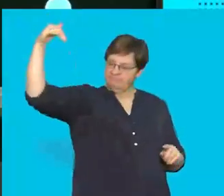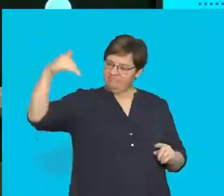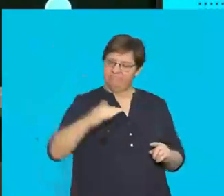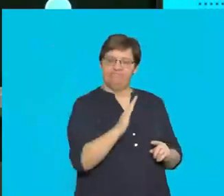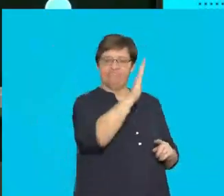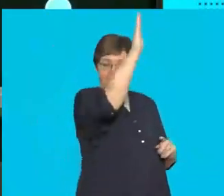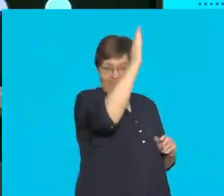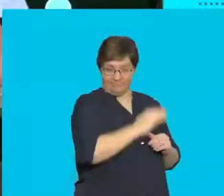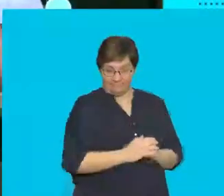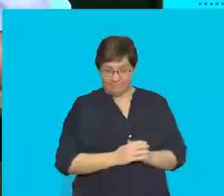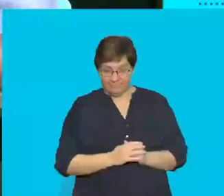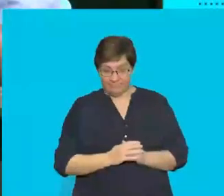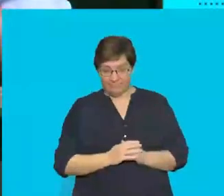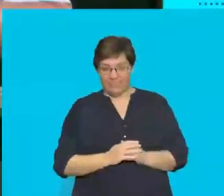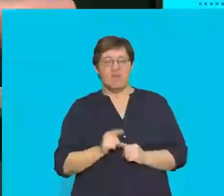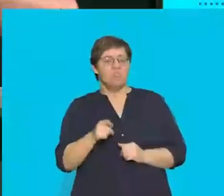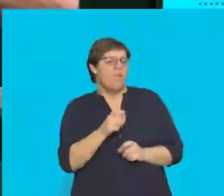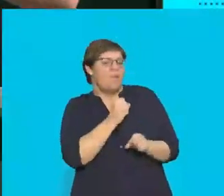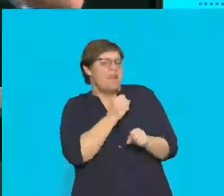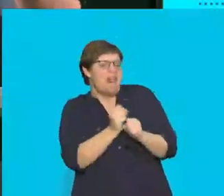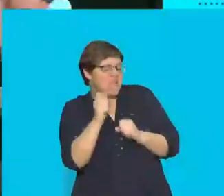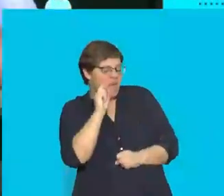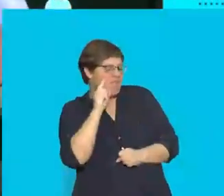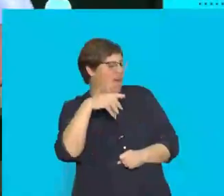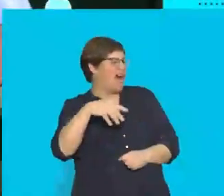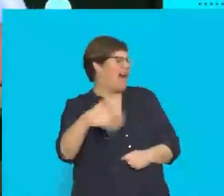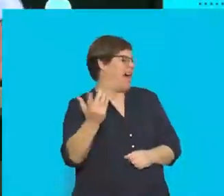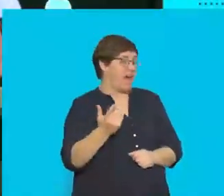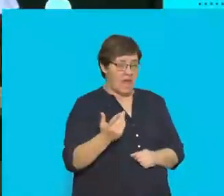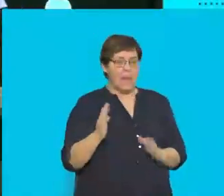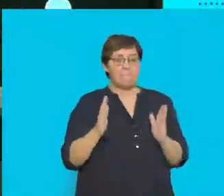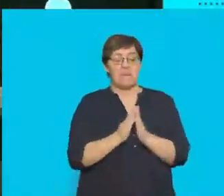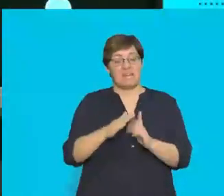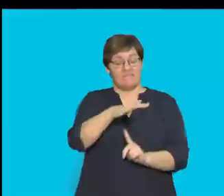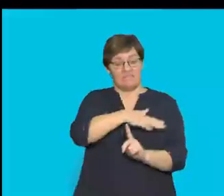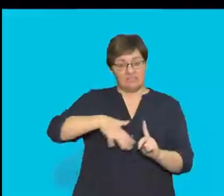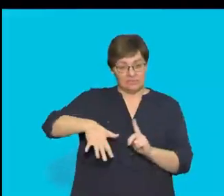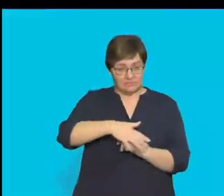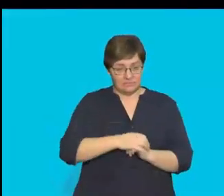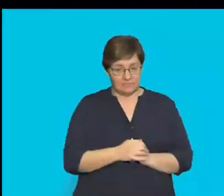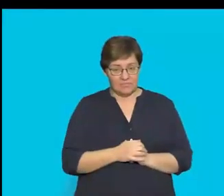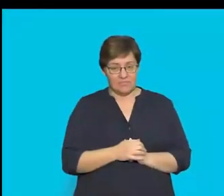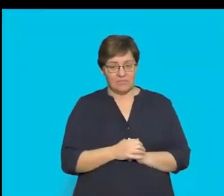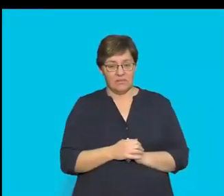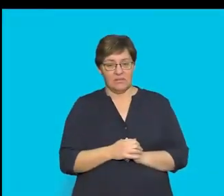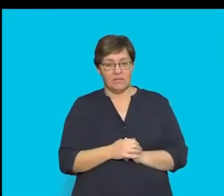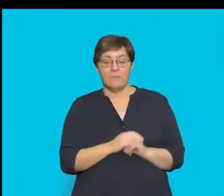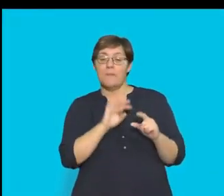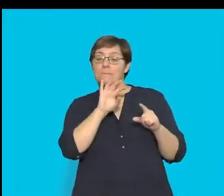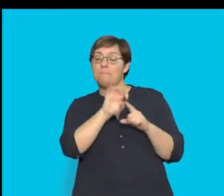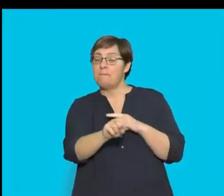And so we must never underestimate this idea of a magnetic field. What we recognize is that there's